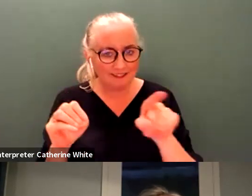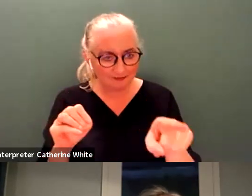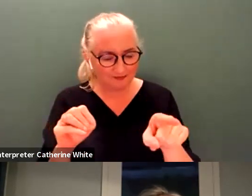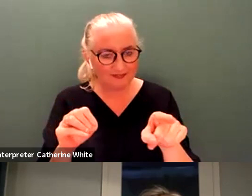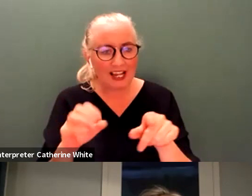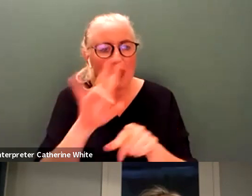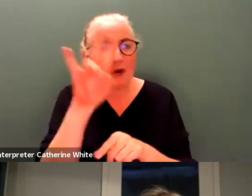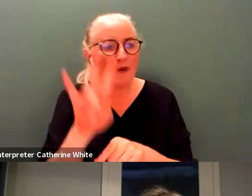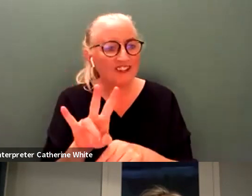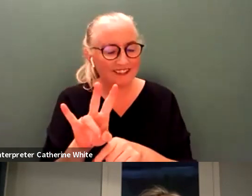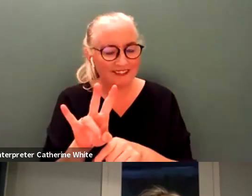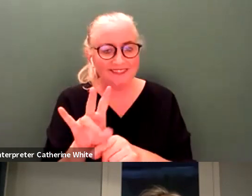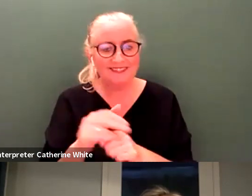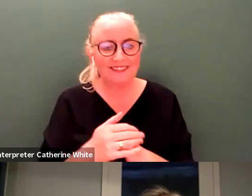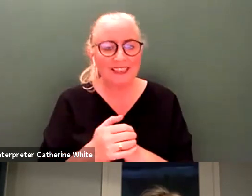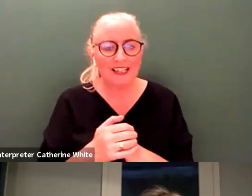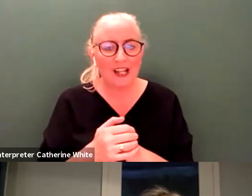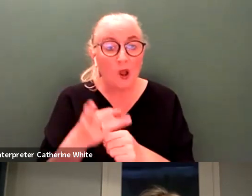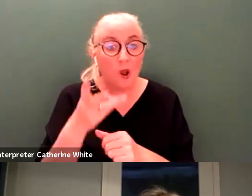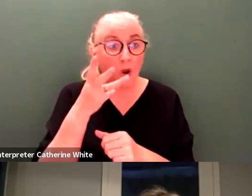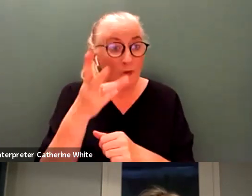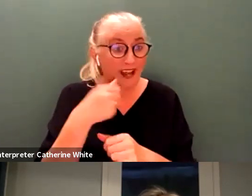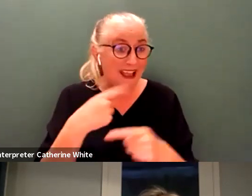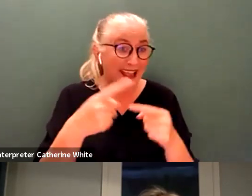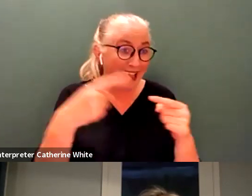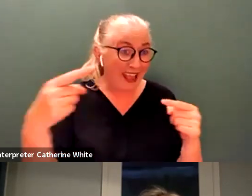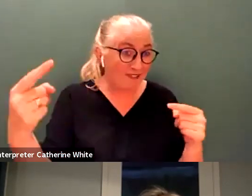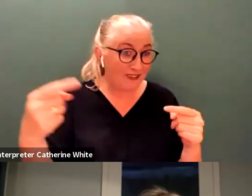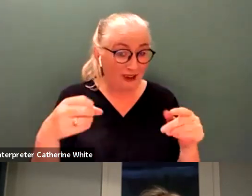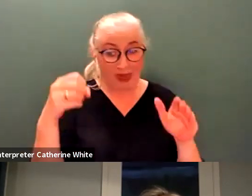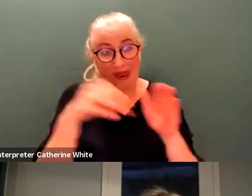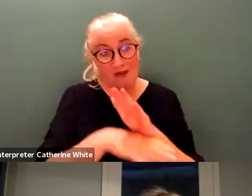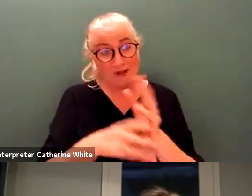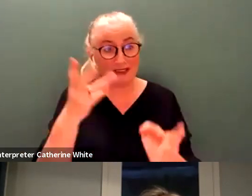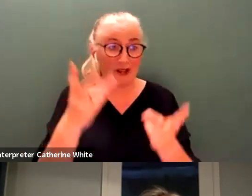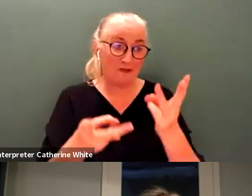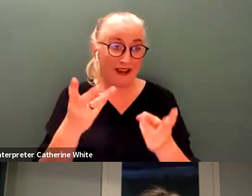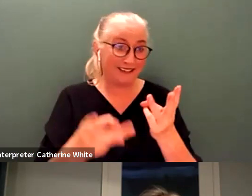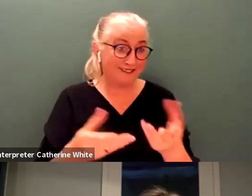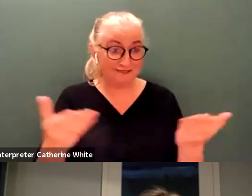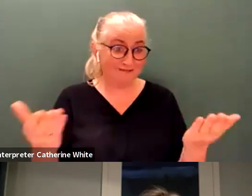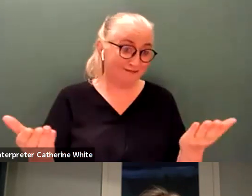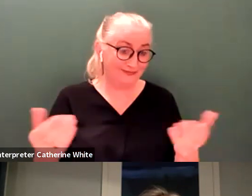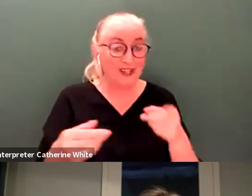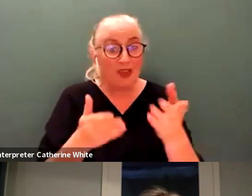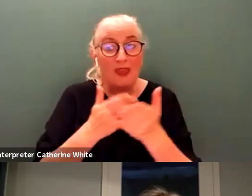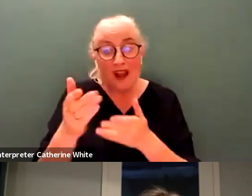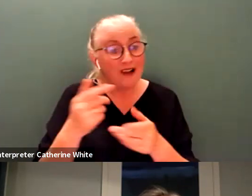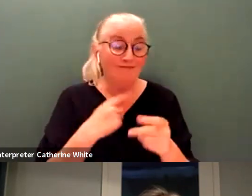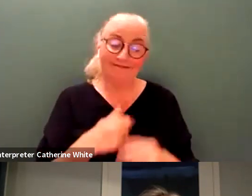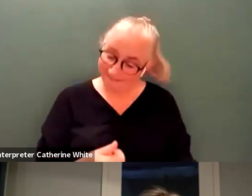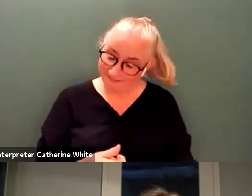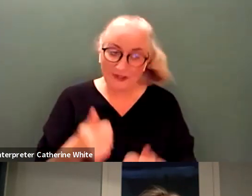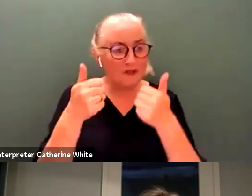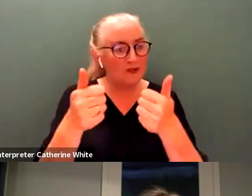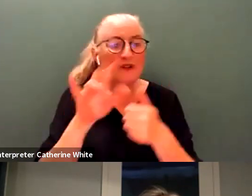I have a question here. Will I ever lose the weight I gained during menopause? That's a really good question. It's one